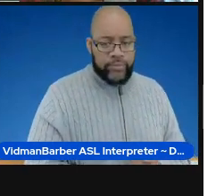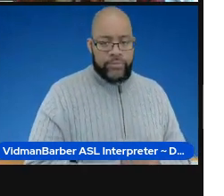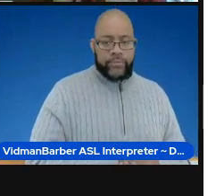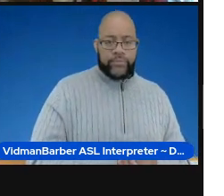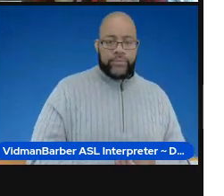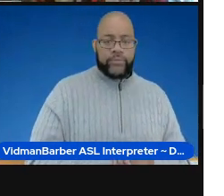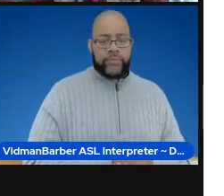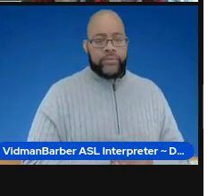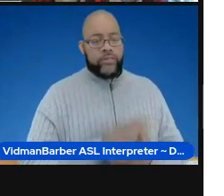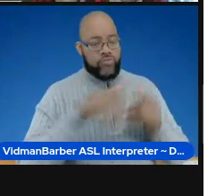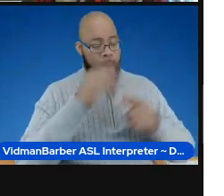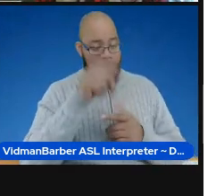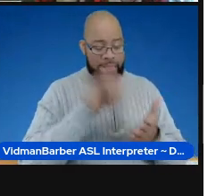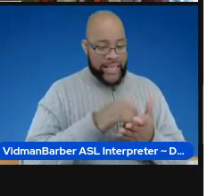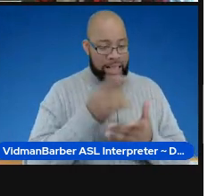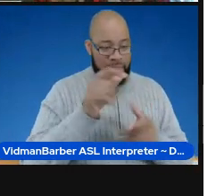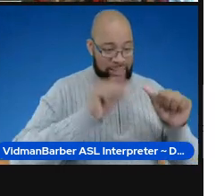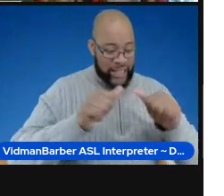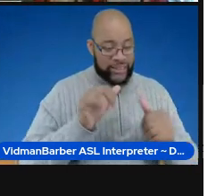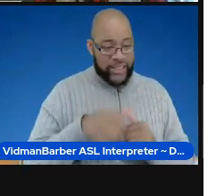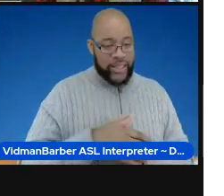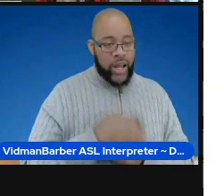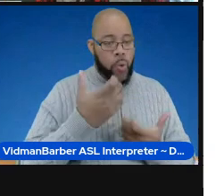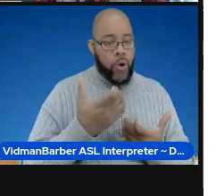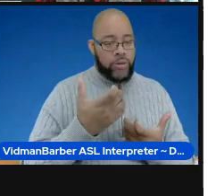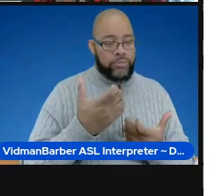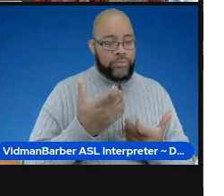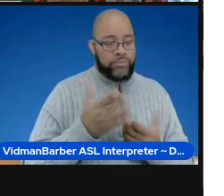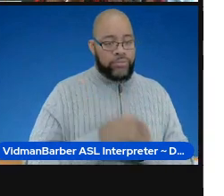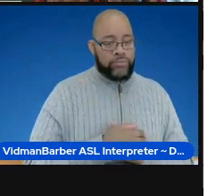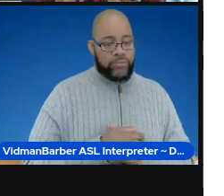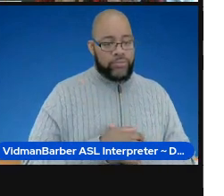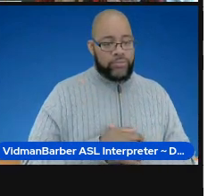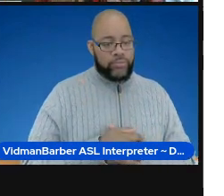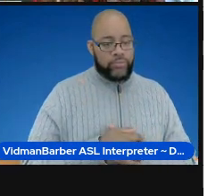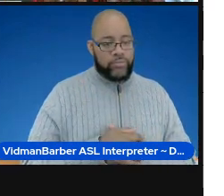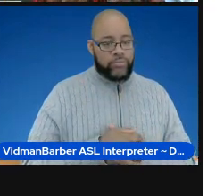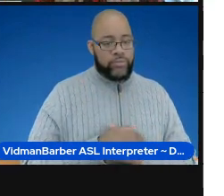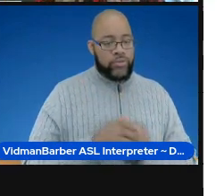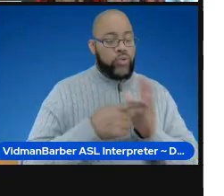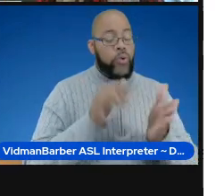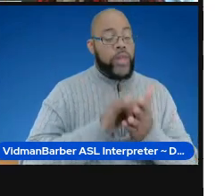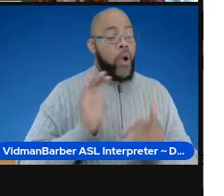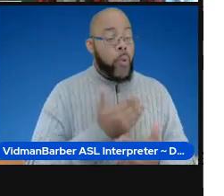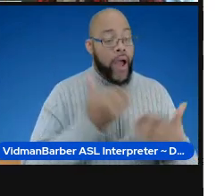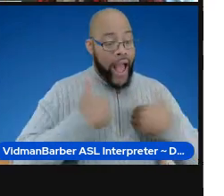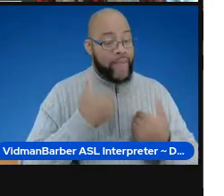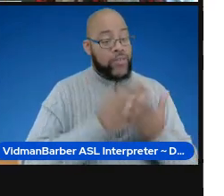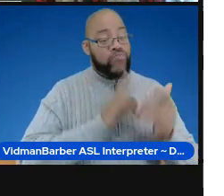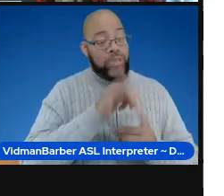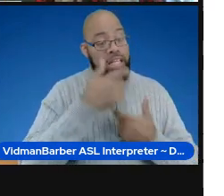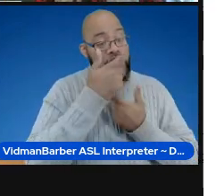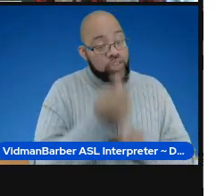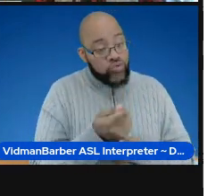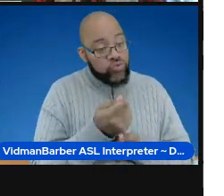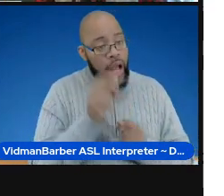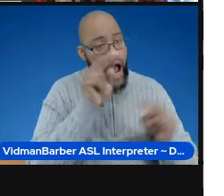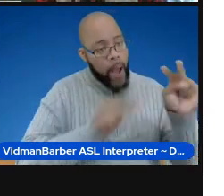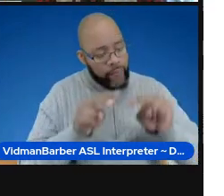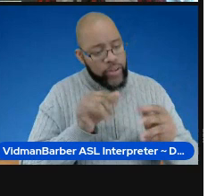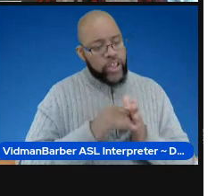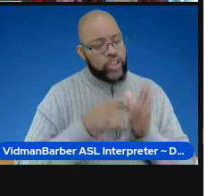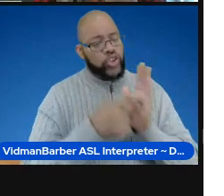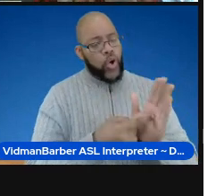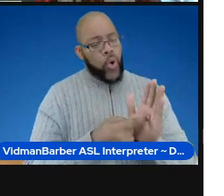So to wrap up this bit of science here, I just want to kind of highlight that we have some really interesting observations that show